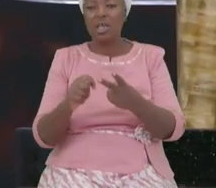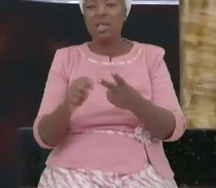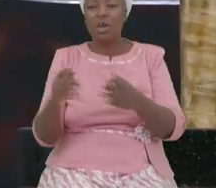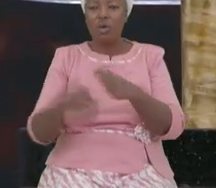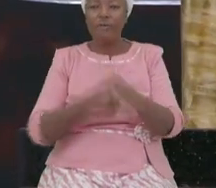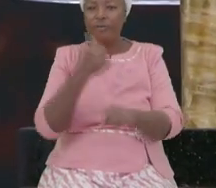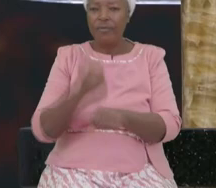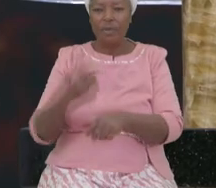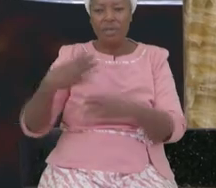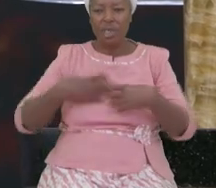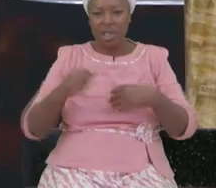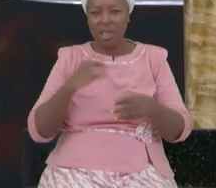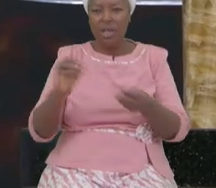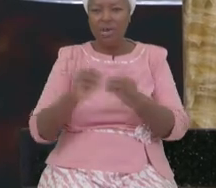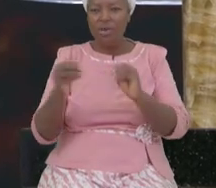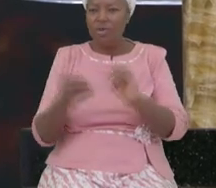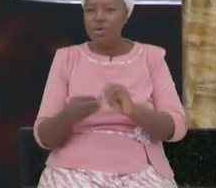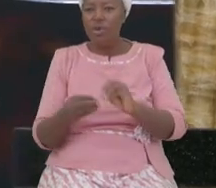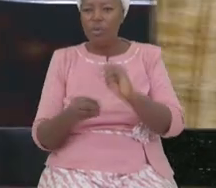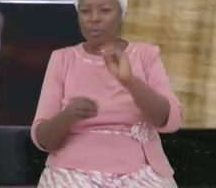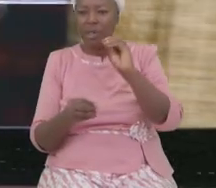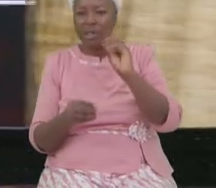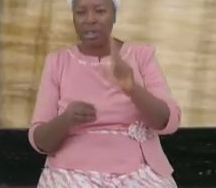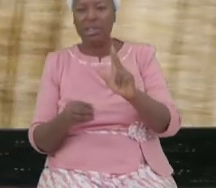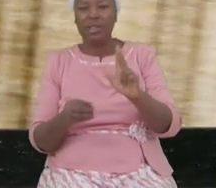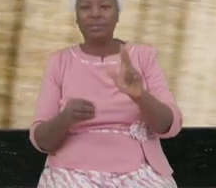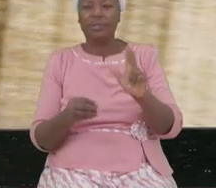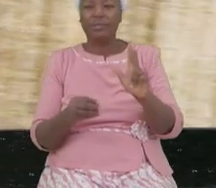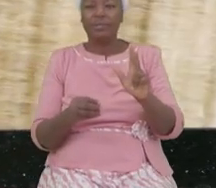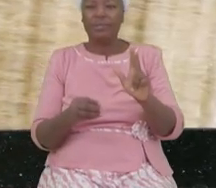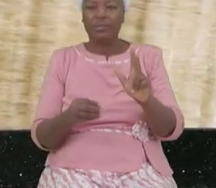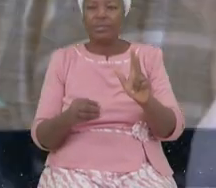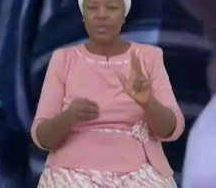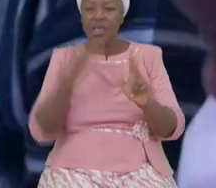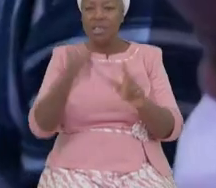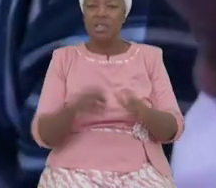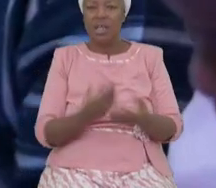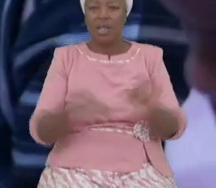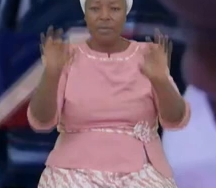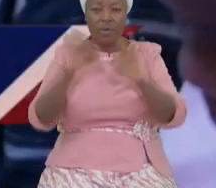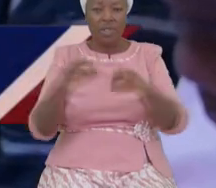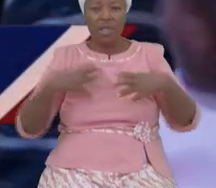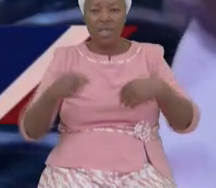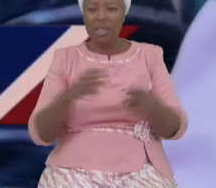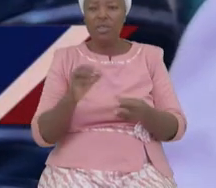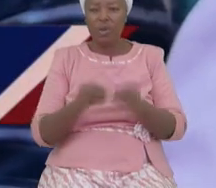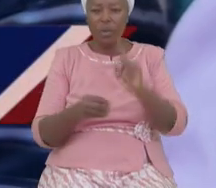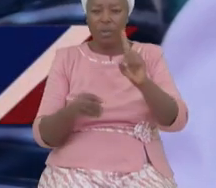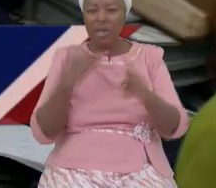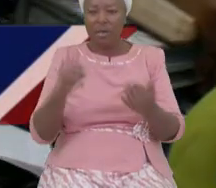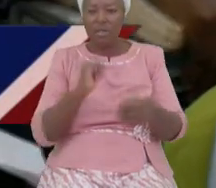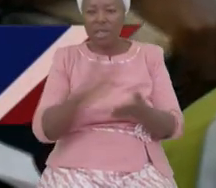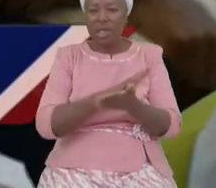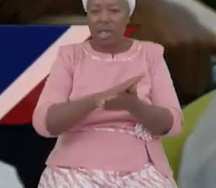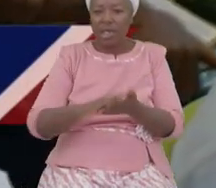Number three is the crucial holiness. Point number one, the cleansed heart for the